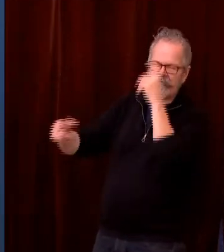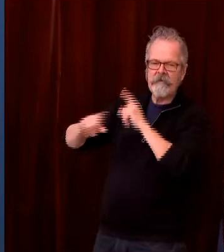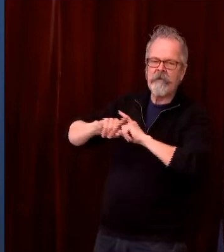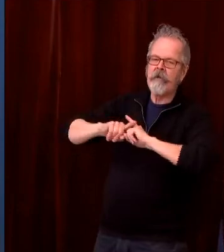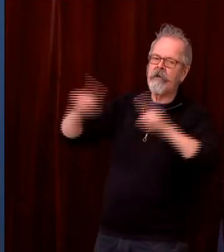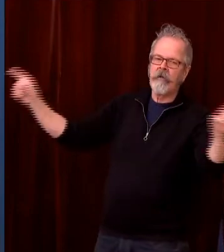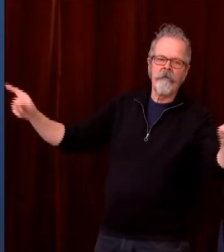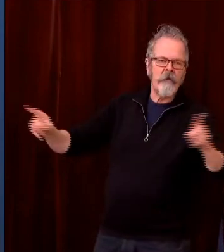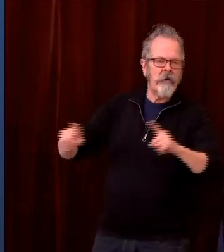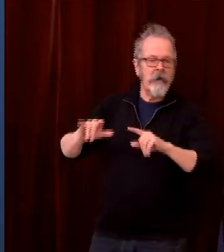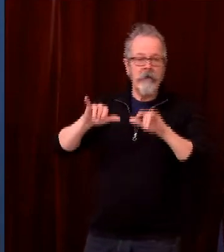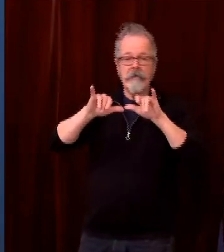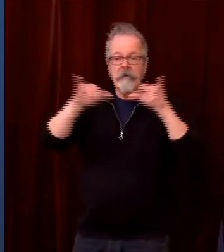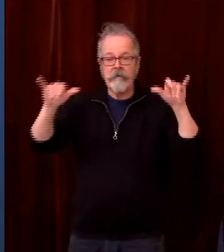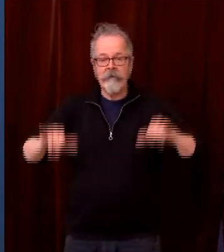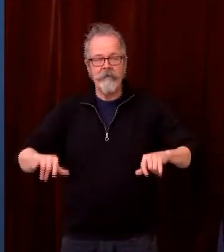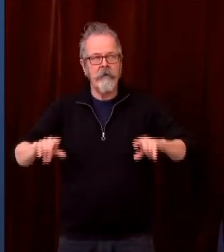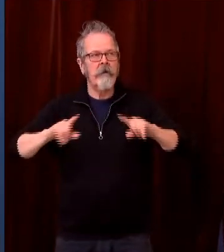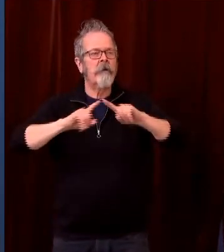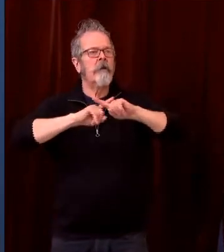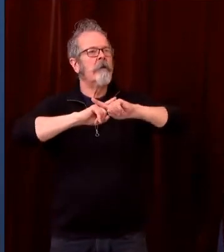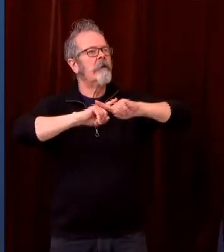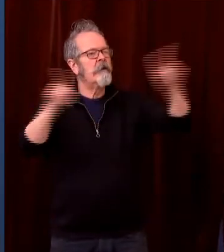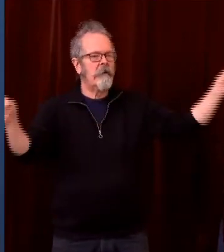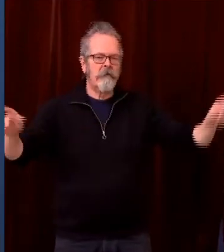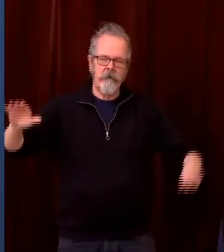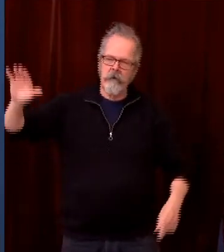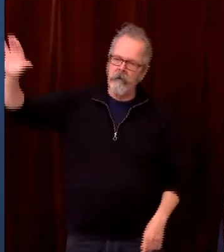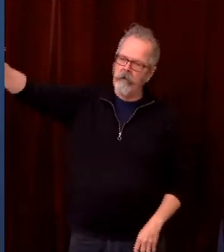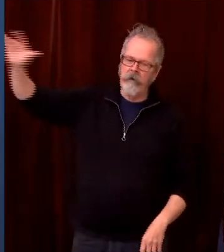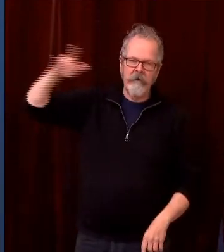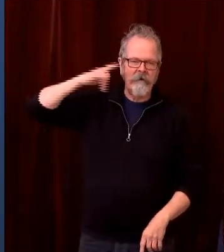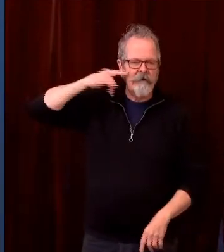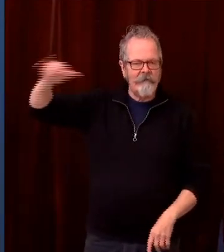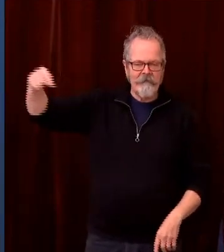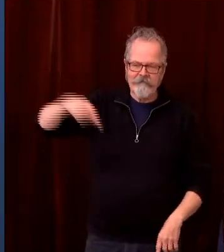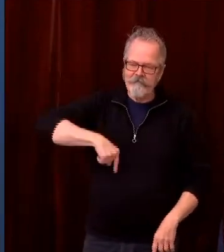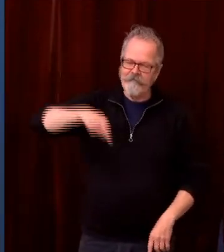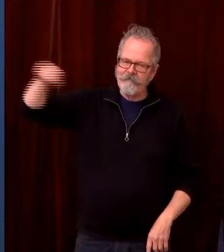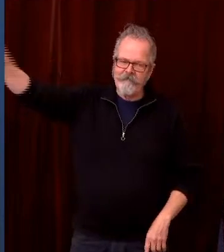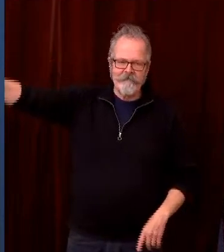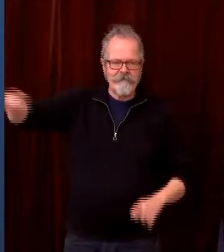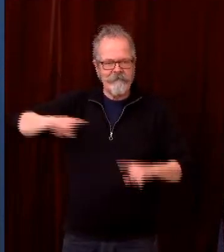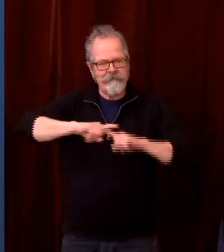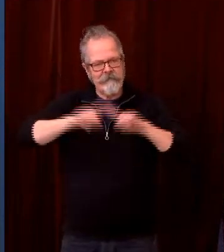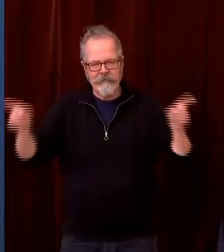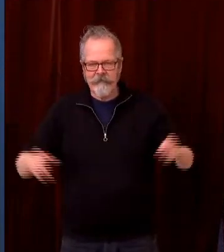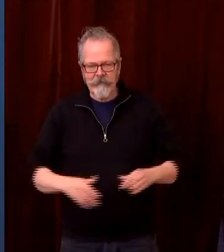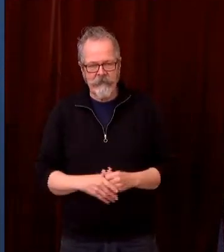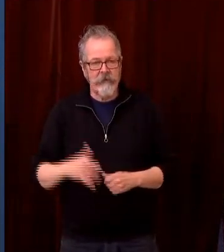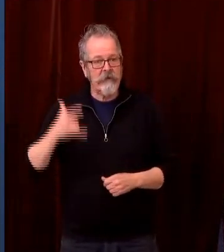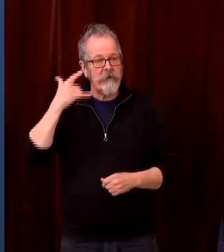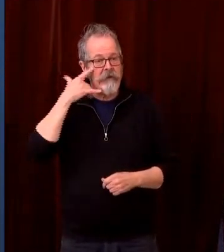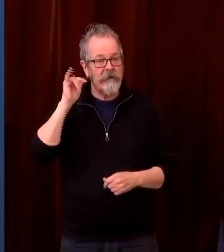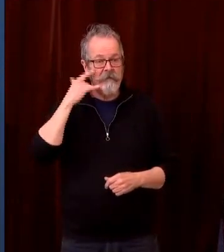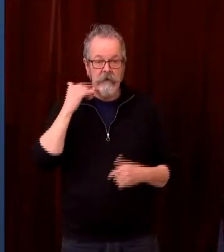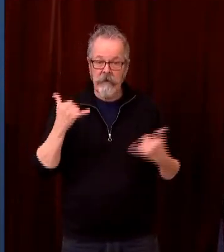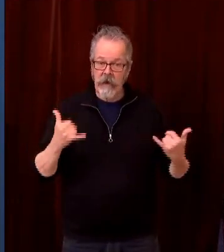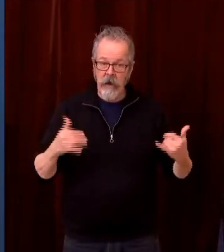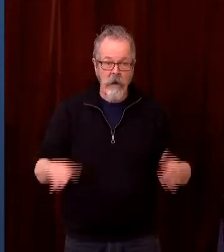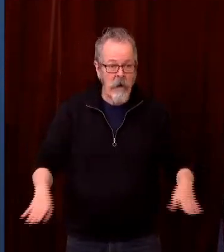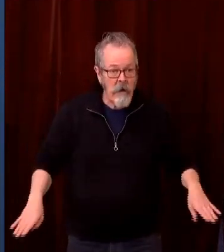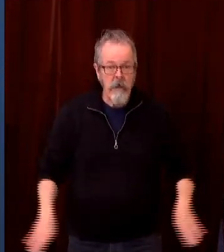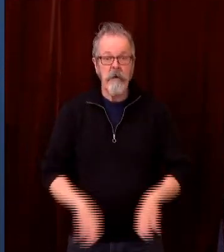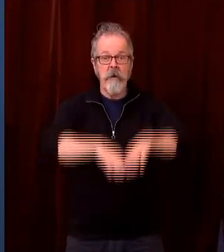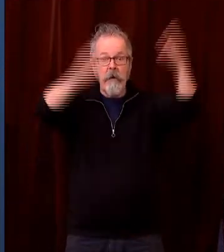local instead of a statewide. So they have not lifted all the restrictions in California, far from it. I just want to tell you that.